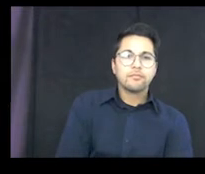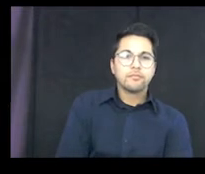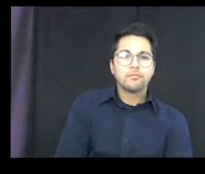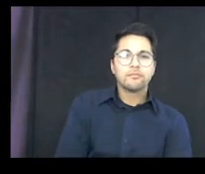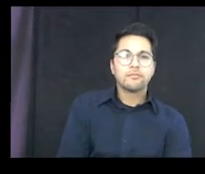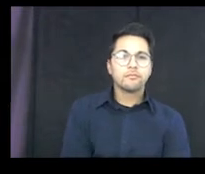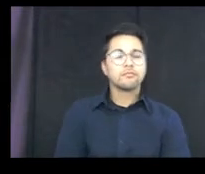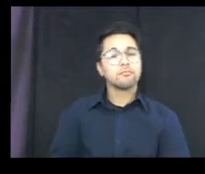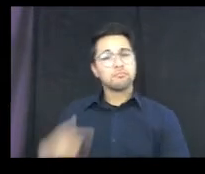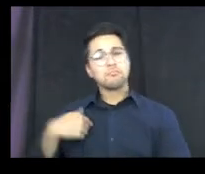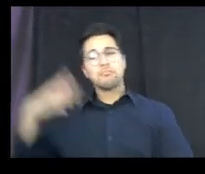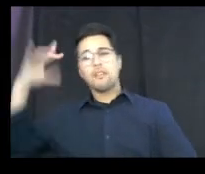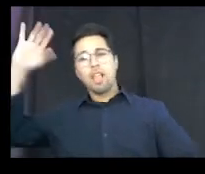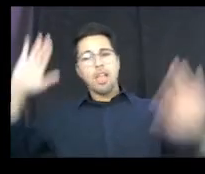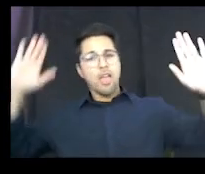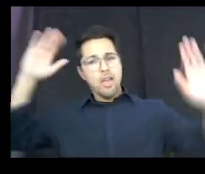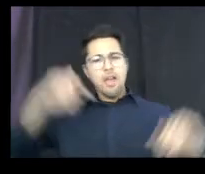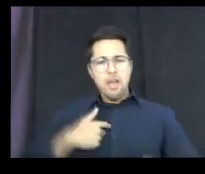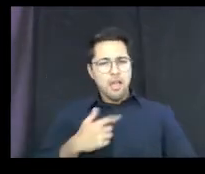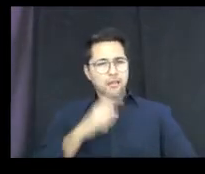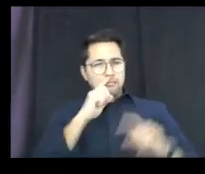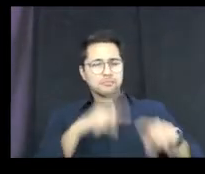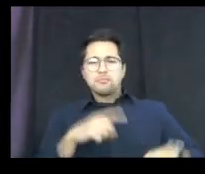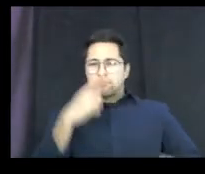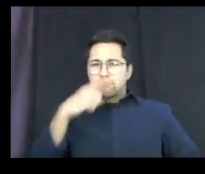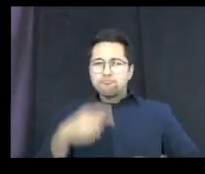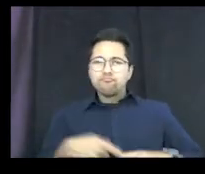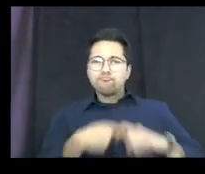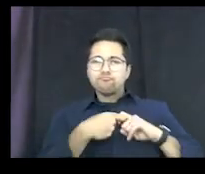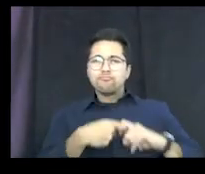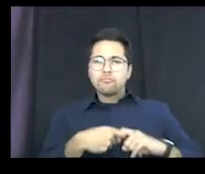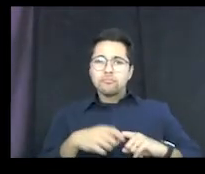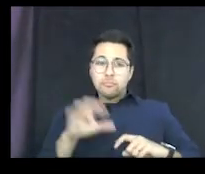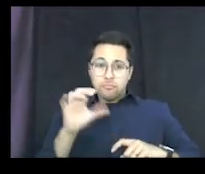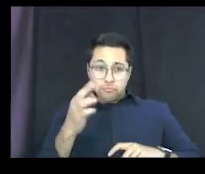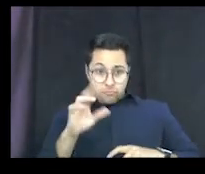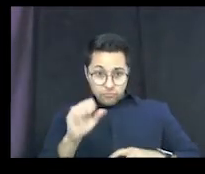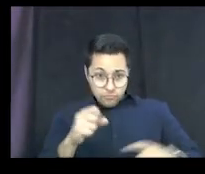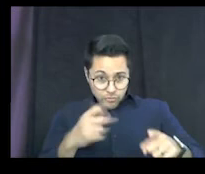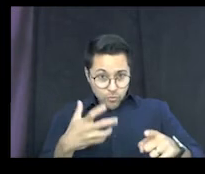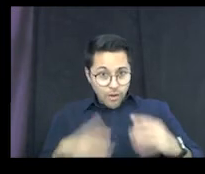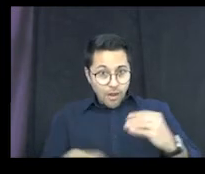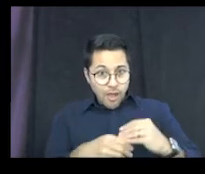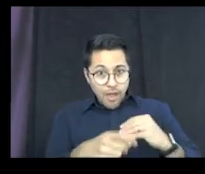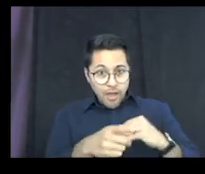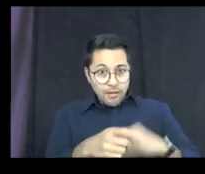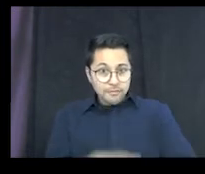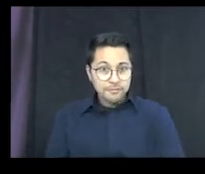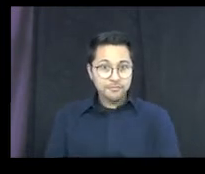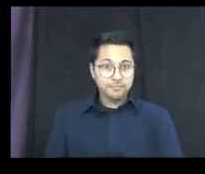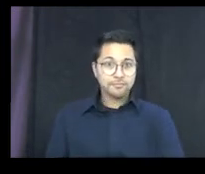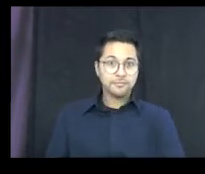Yeah, I'd like to do that one, but can we pause first? Chris, did you have something that you wanted to add in?